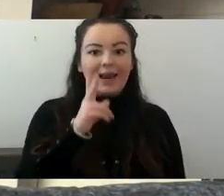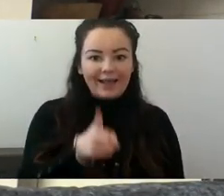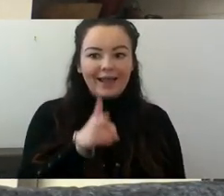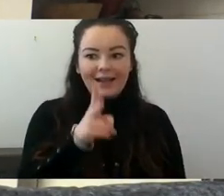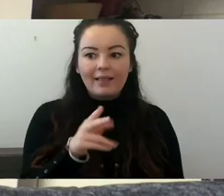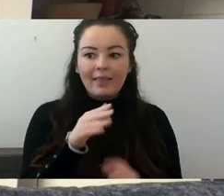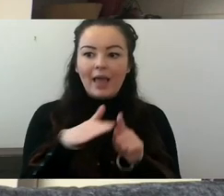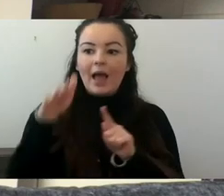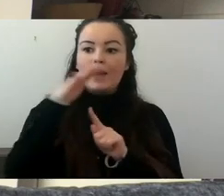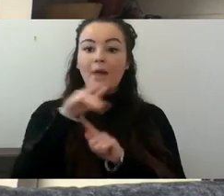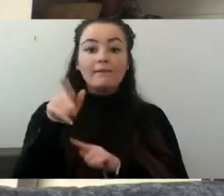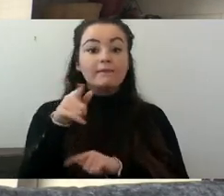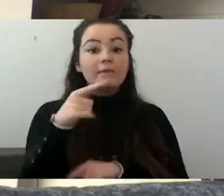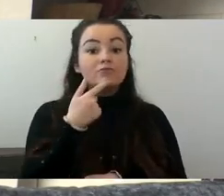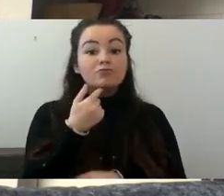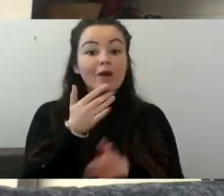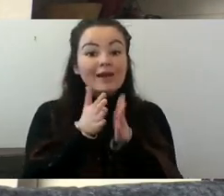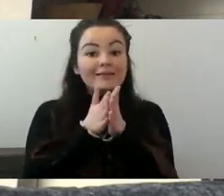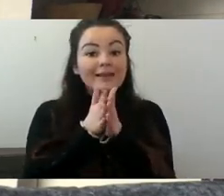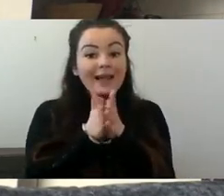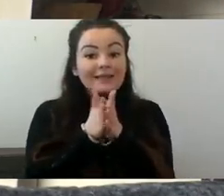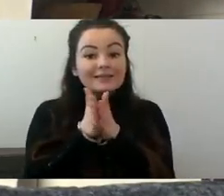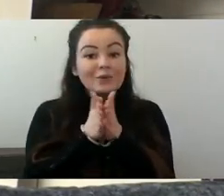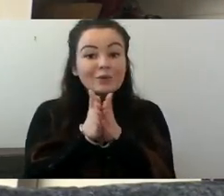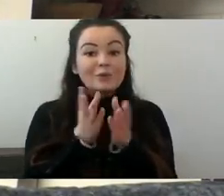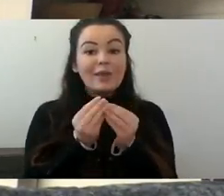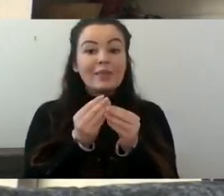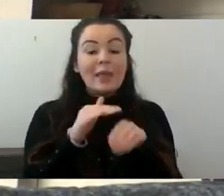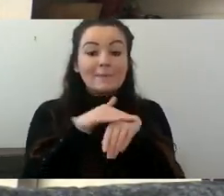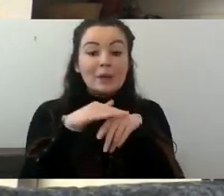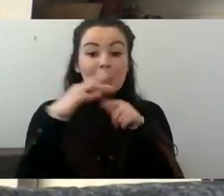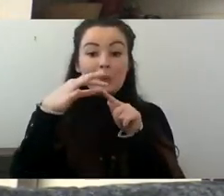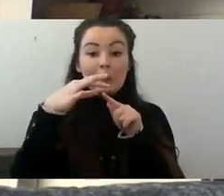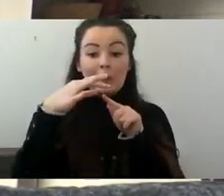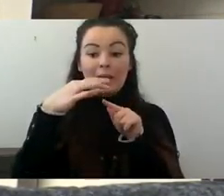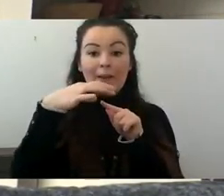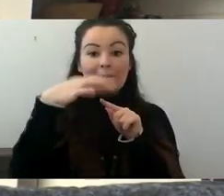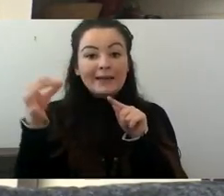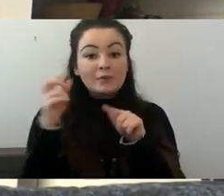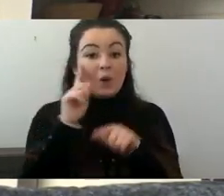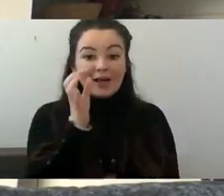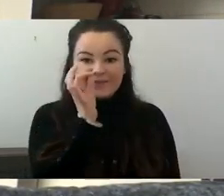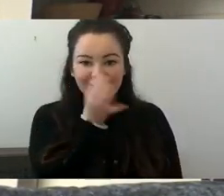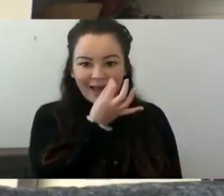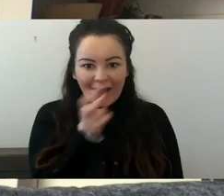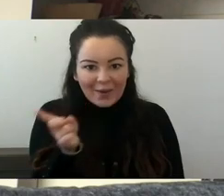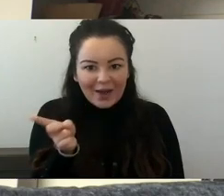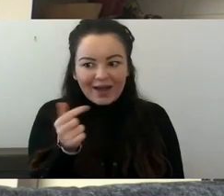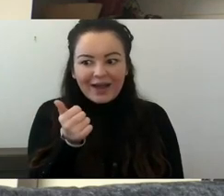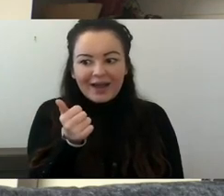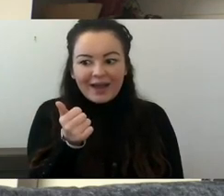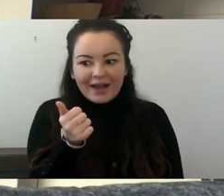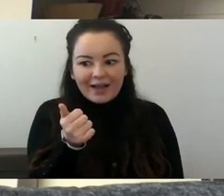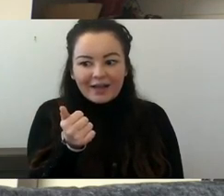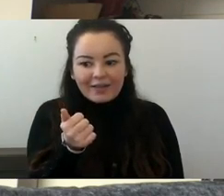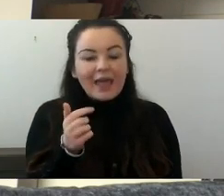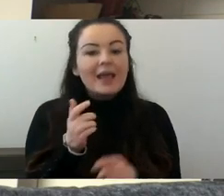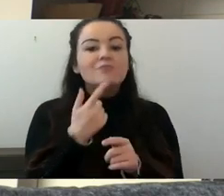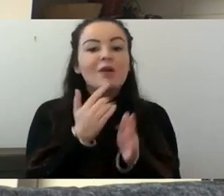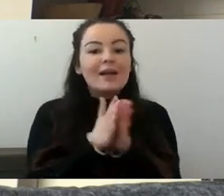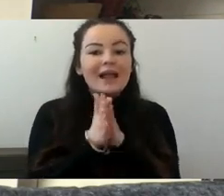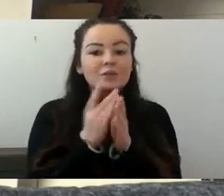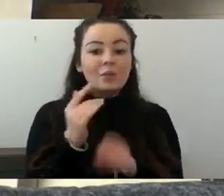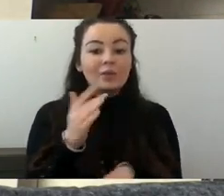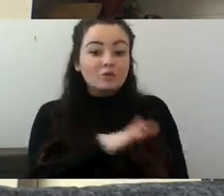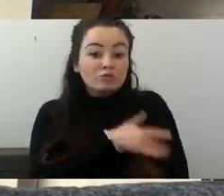And then above one, we've got some red lentils and blue petals, which looks like a flower, and then red lentils and green, and